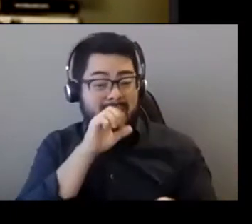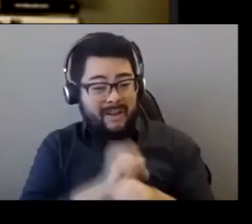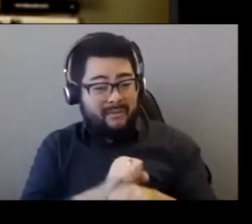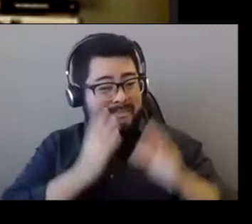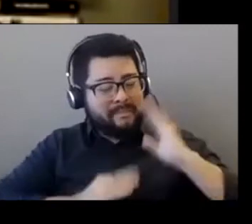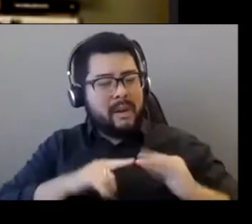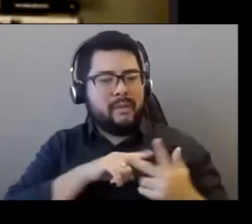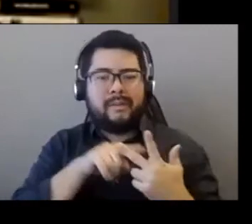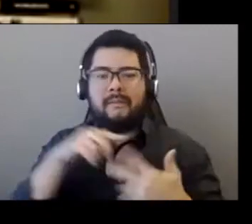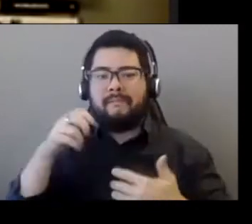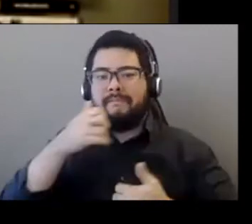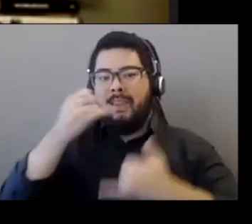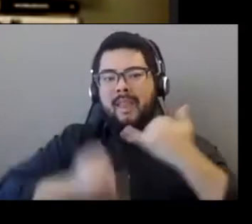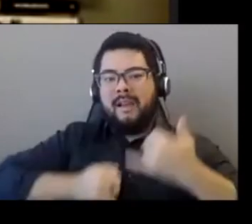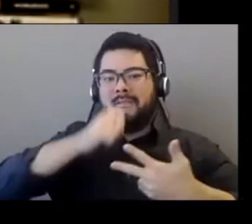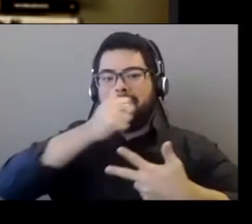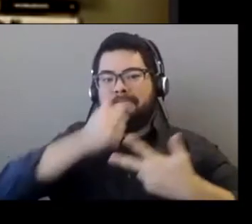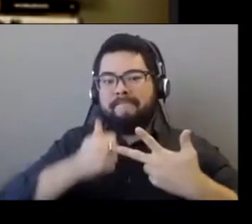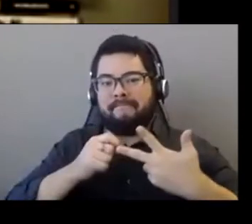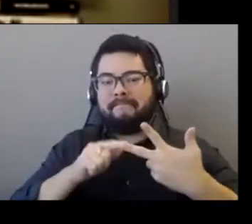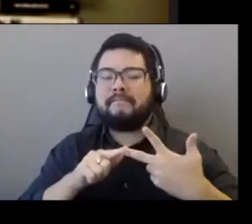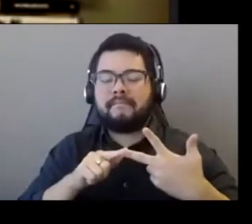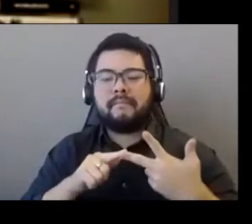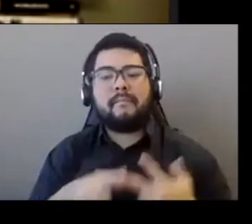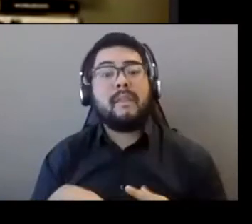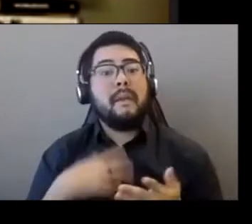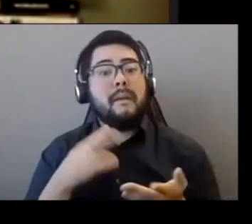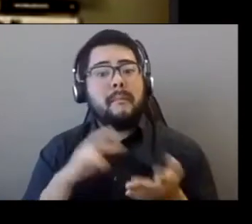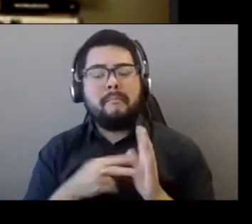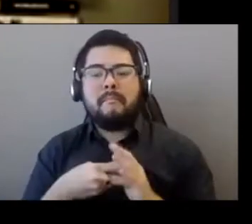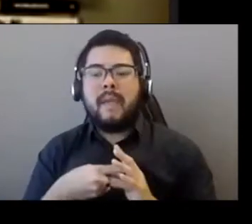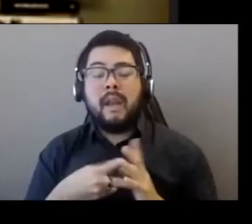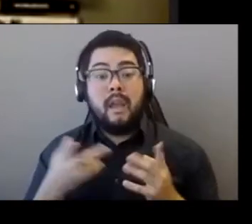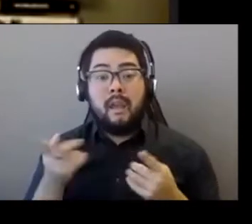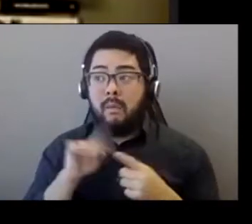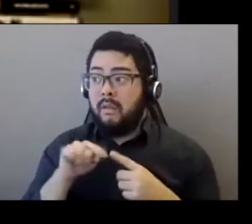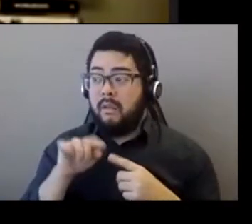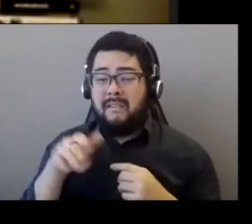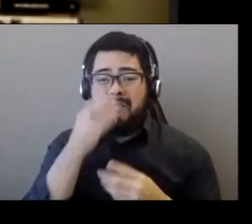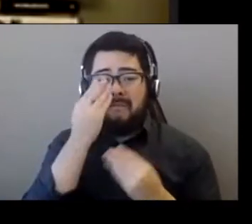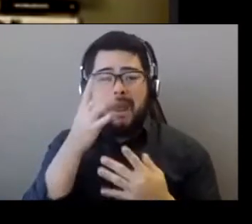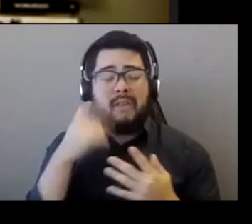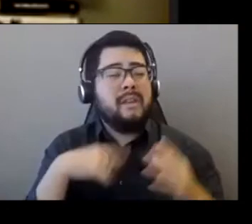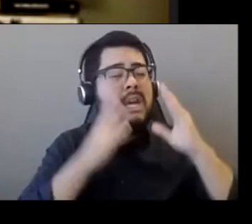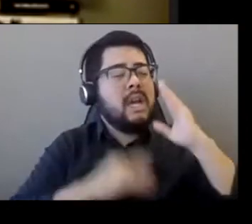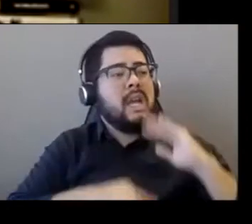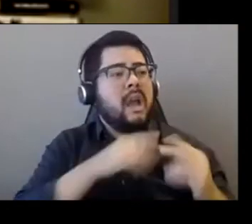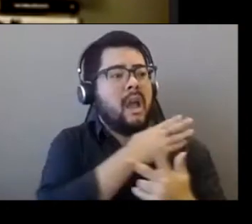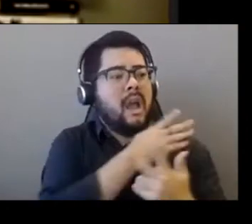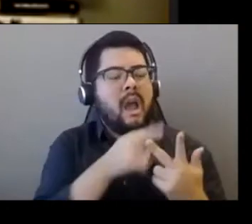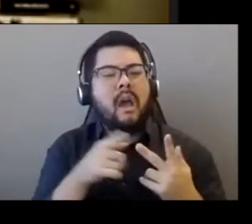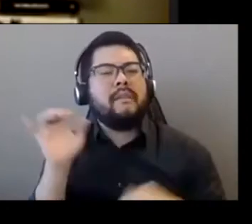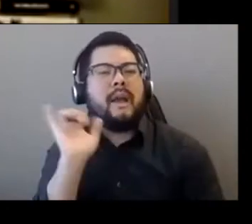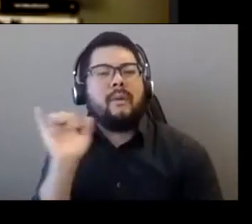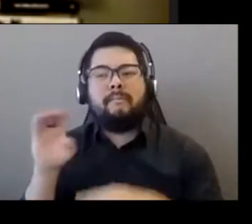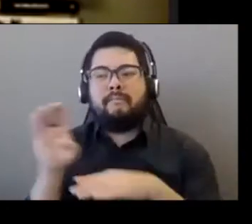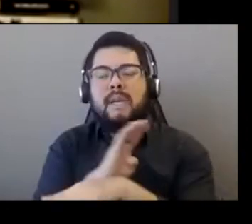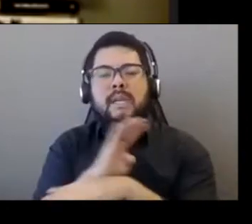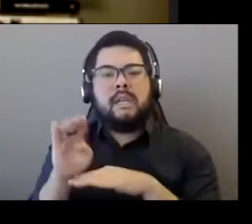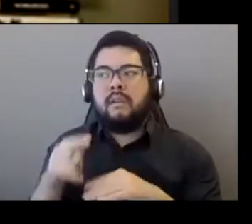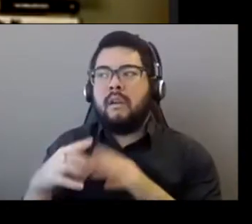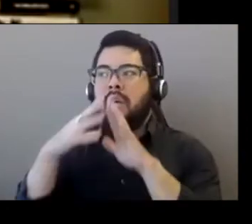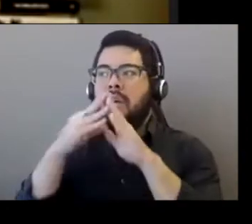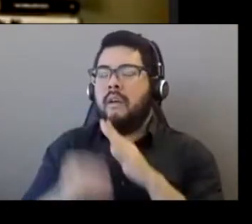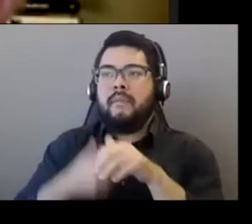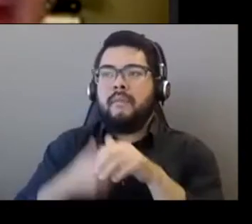And you are then just like a corporation that goes and does field trials for medicines. There's no difference